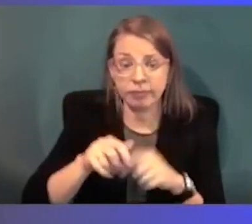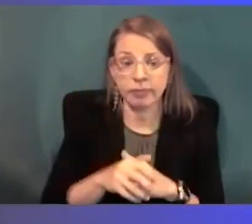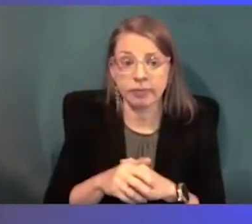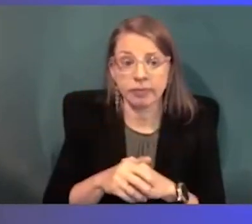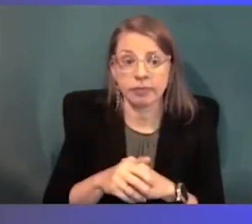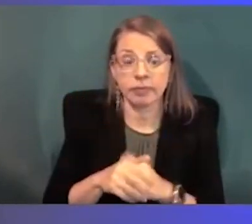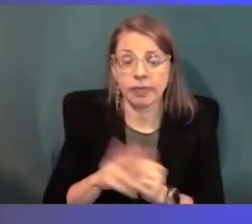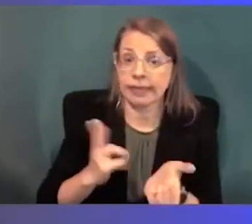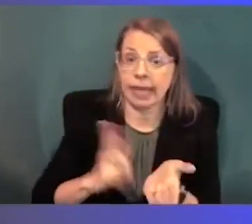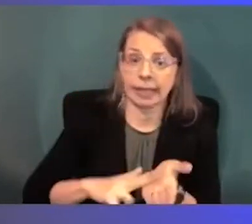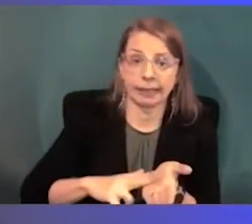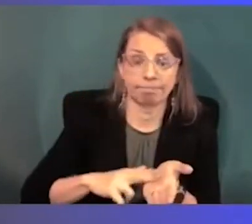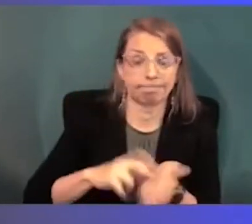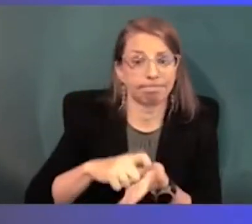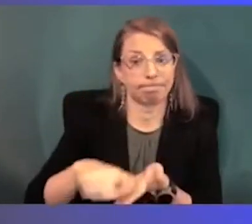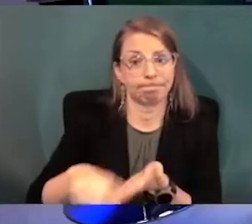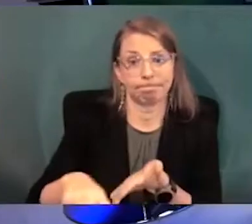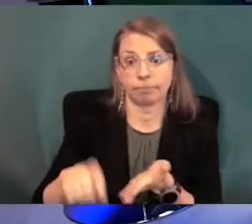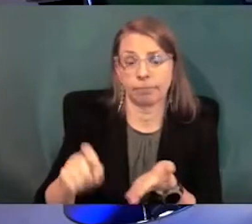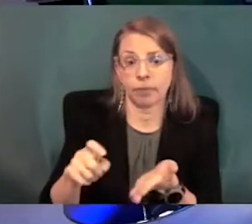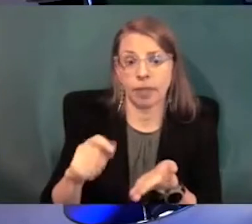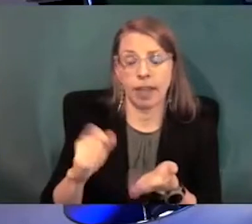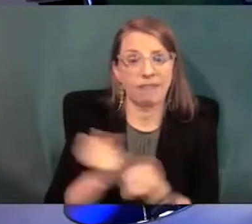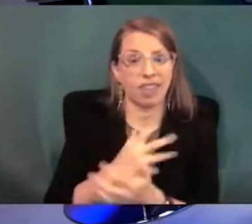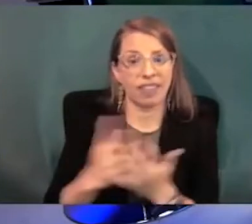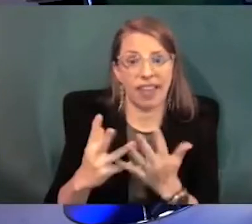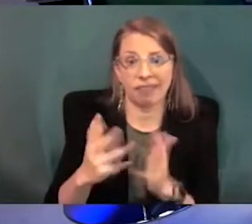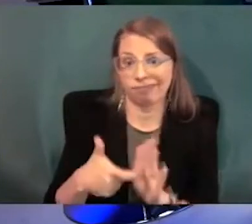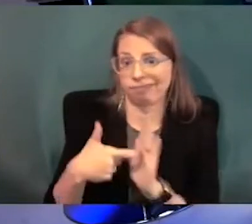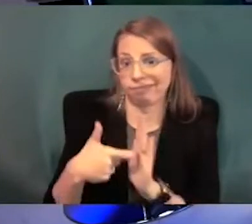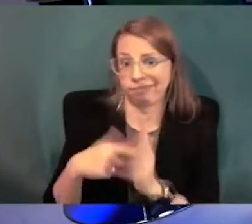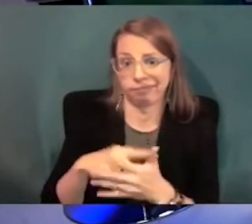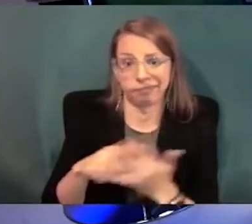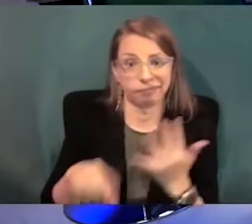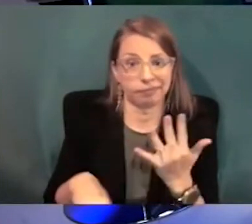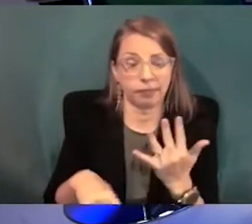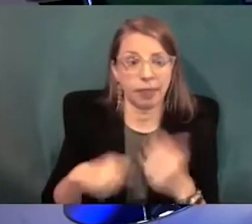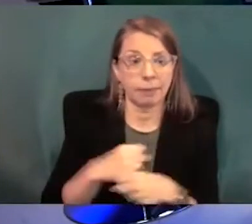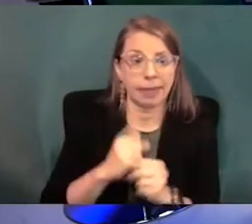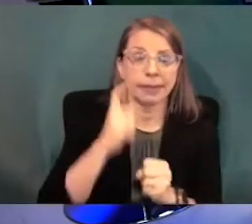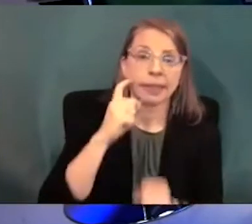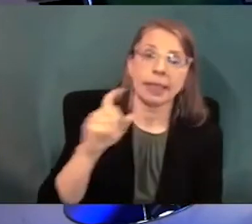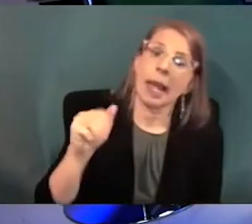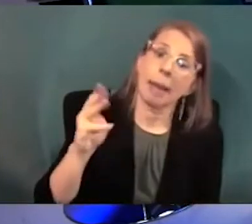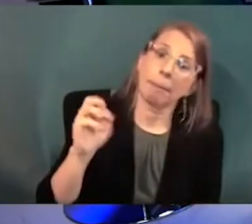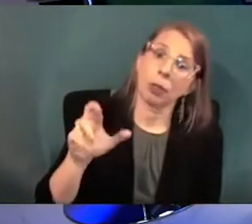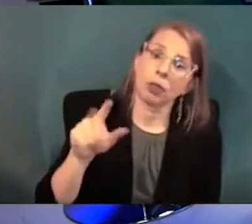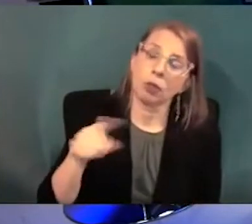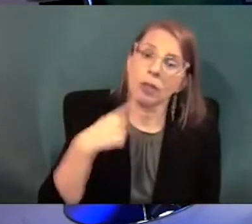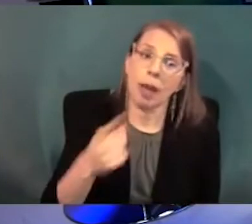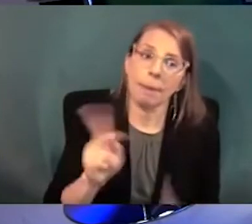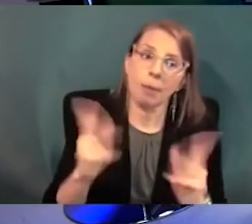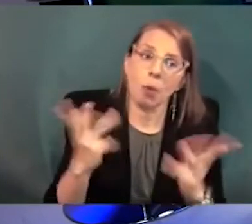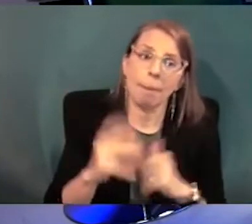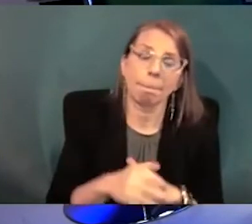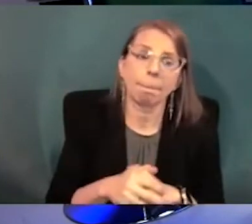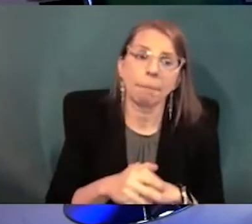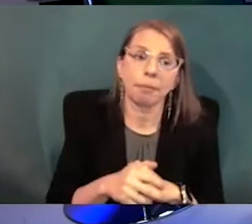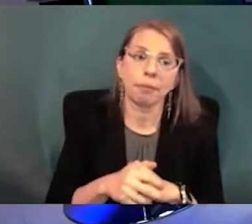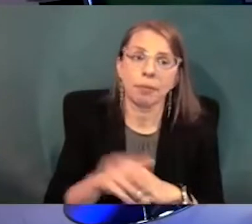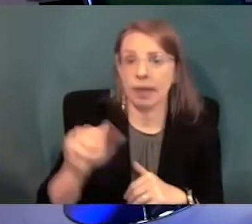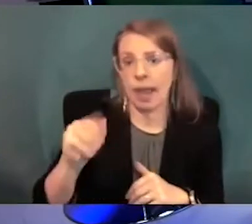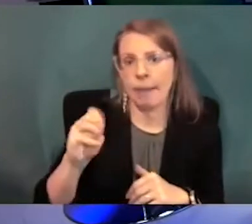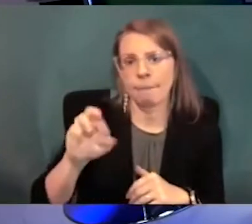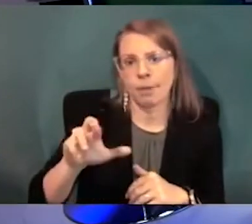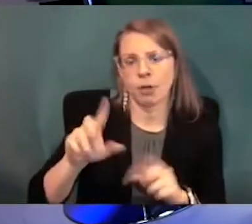We're doing all that. Yeah, it so makes sense. Amber, what do you tell folks? I know you're kind of a church-going sort, as I